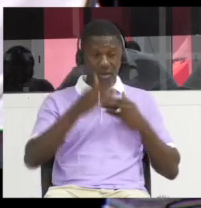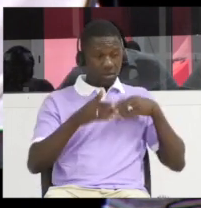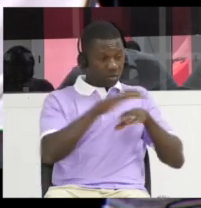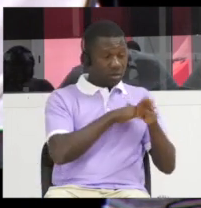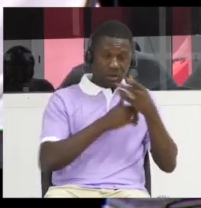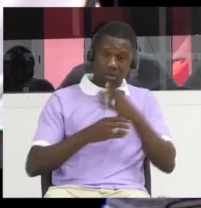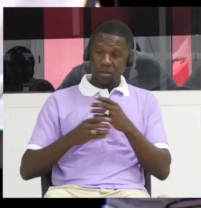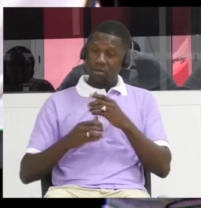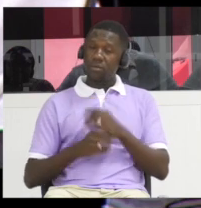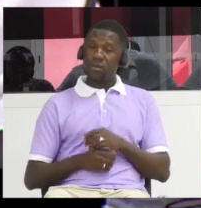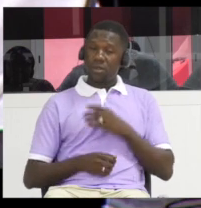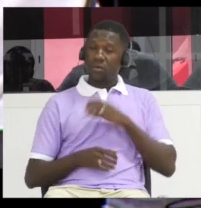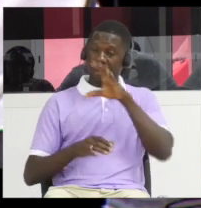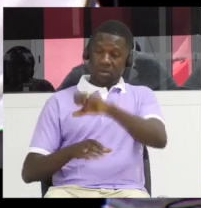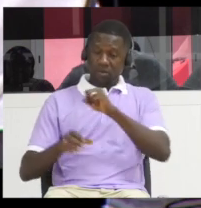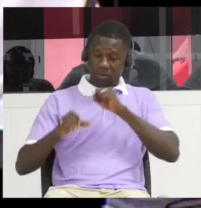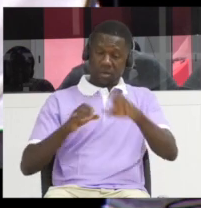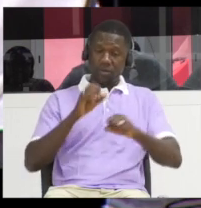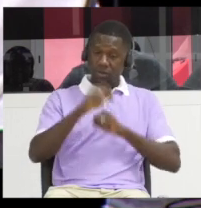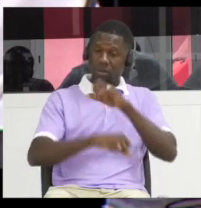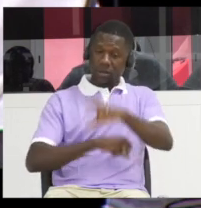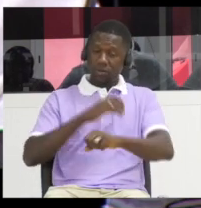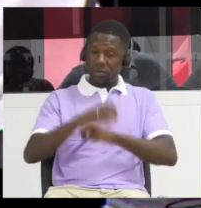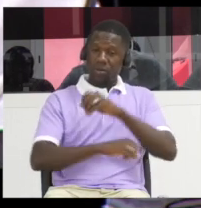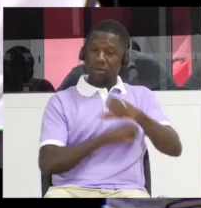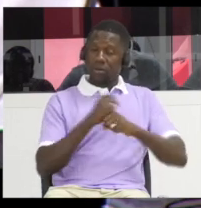disarming the state guards.